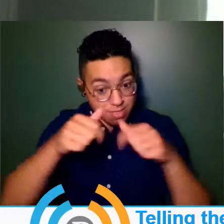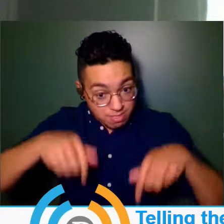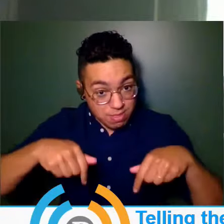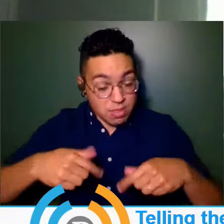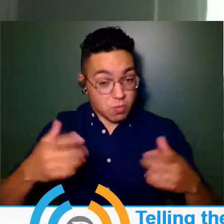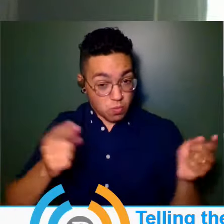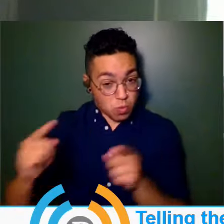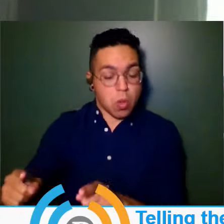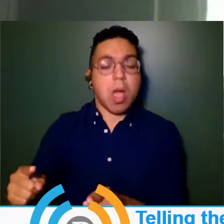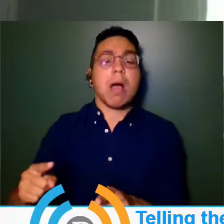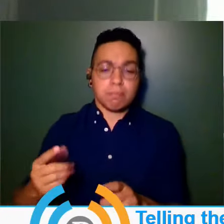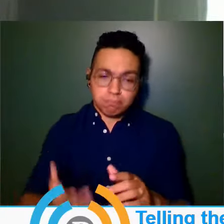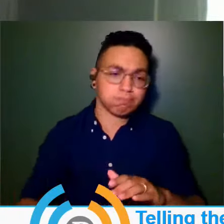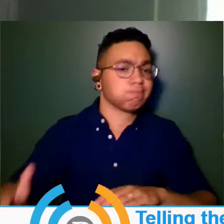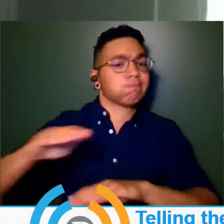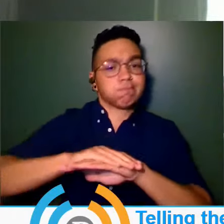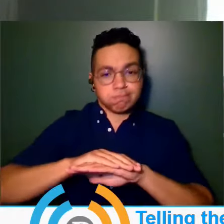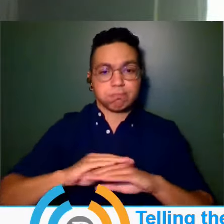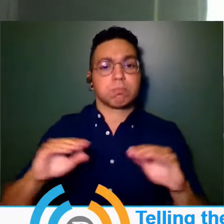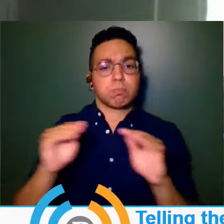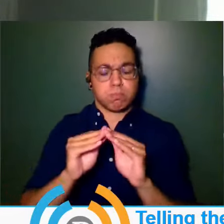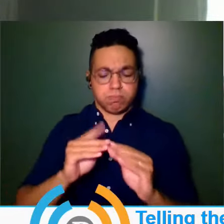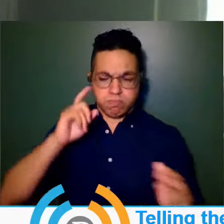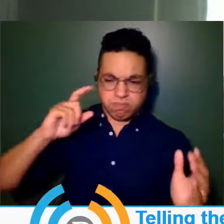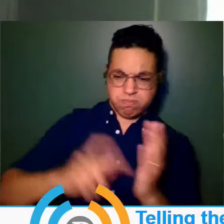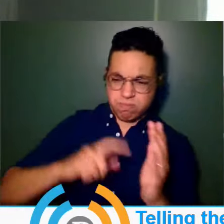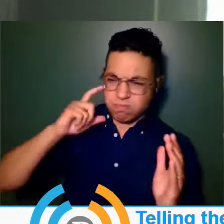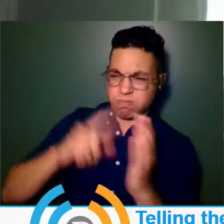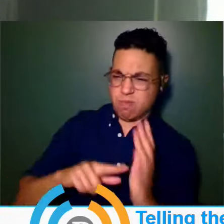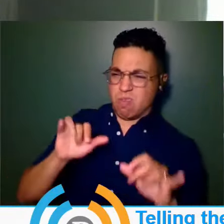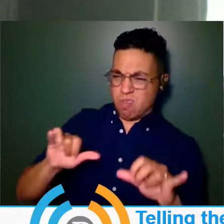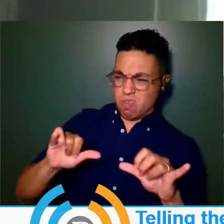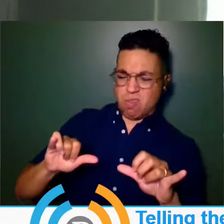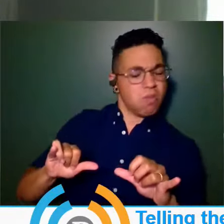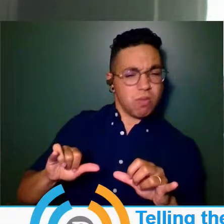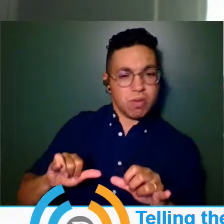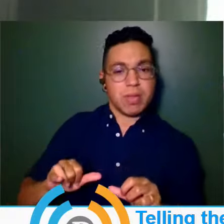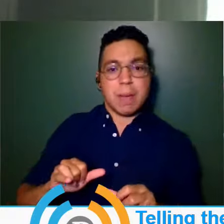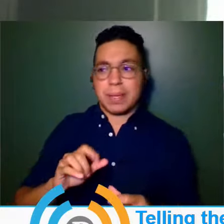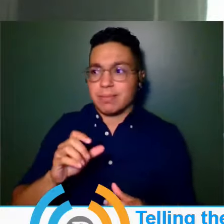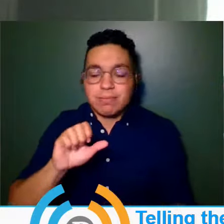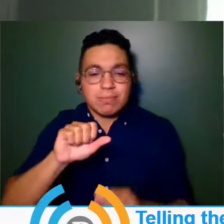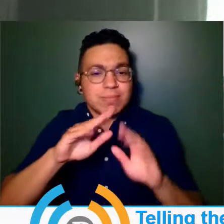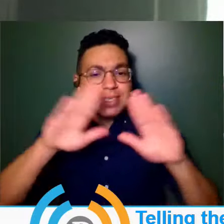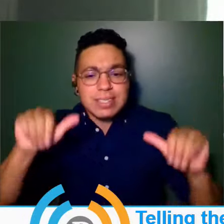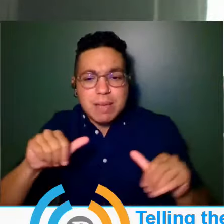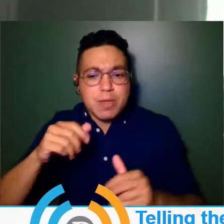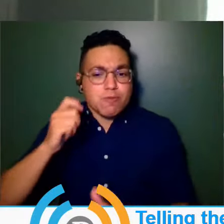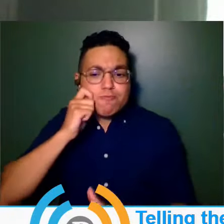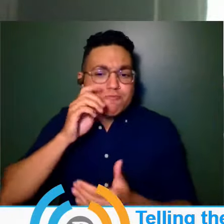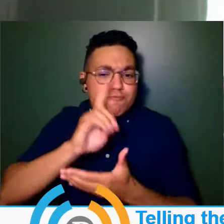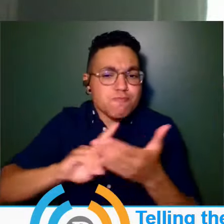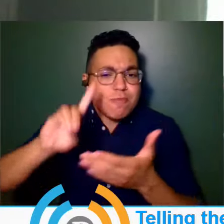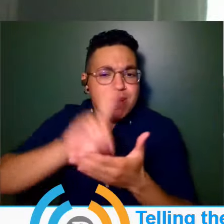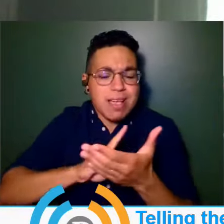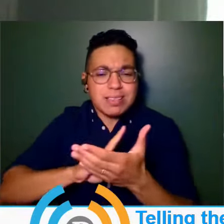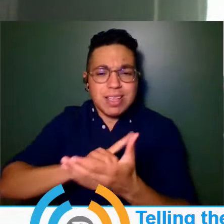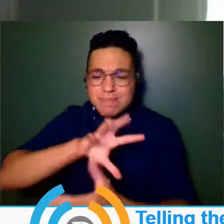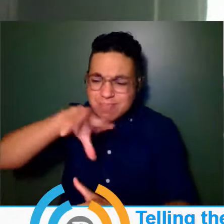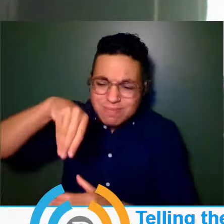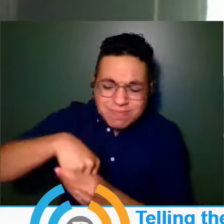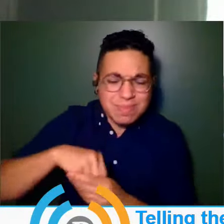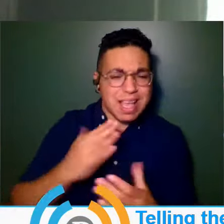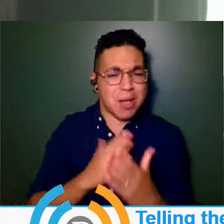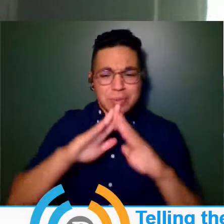racism in all of our systems, embedded in our founding for centuries, in our healthcare system and outcomes,